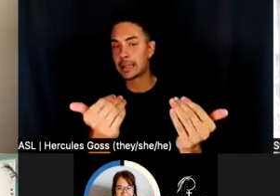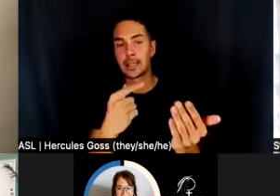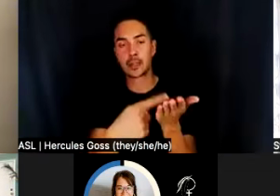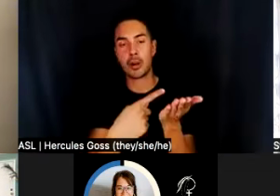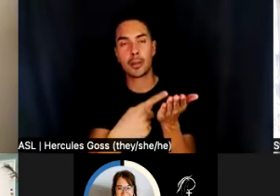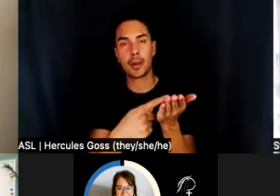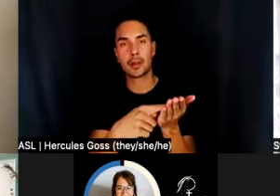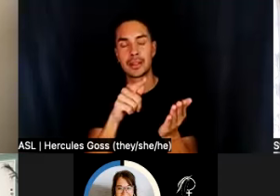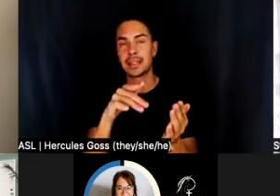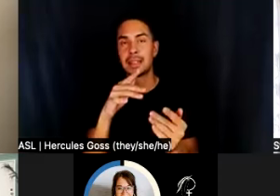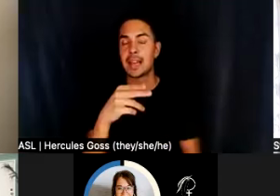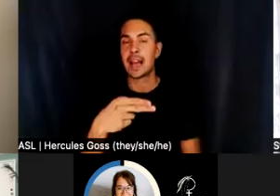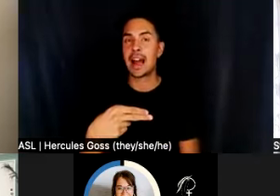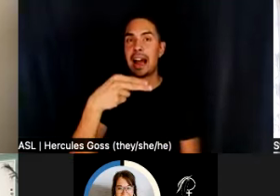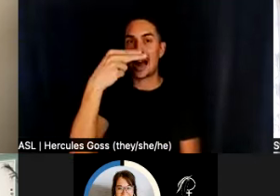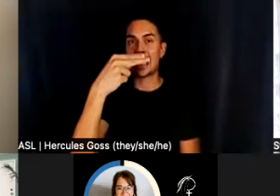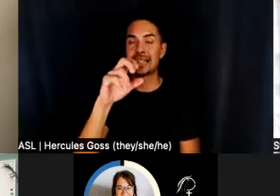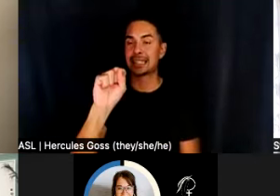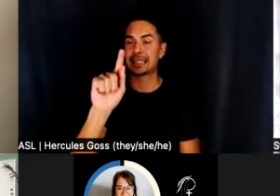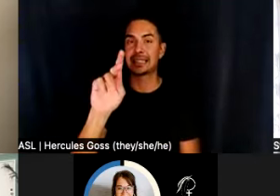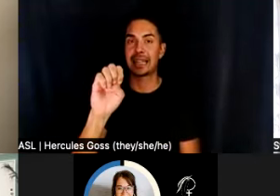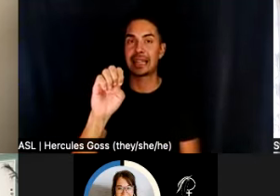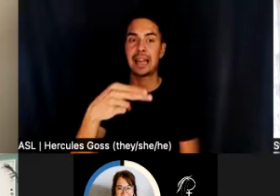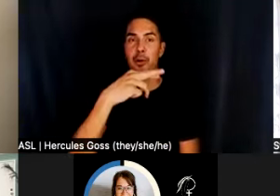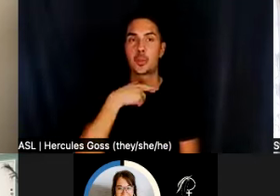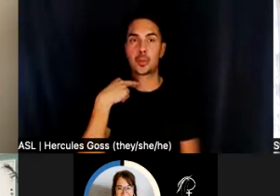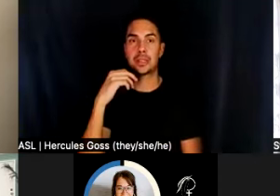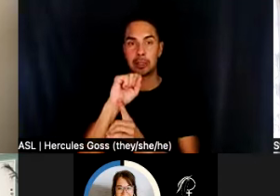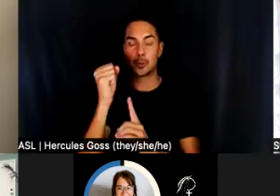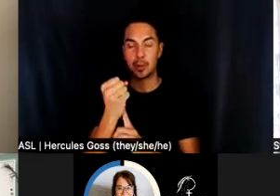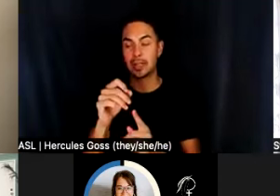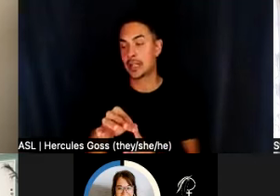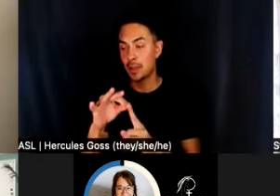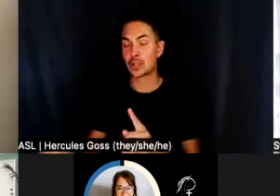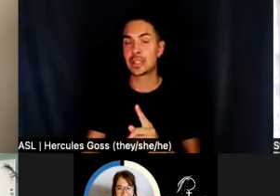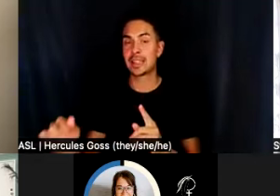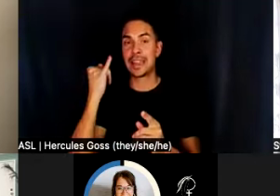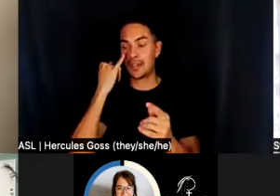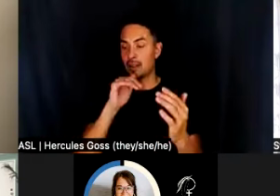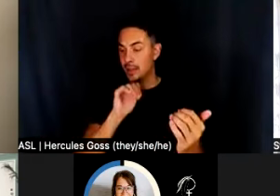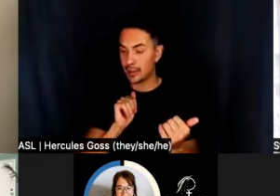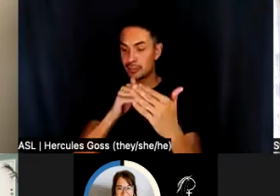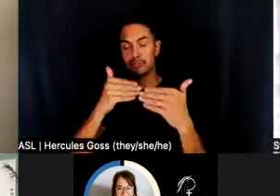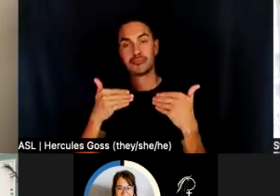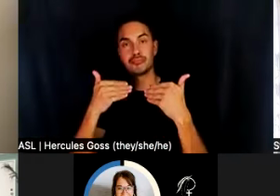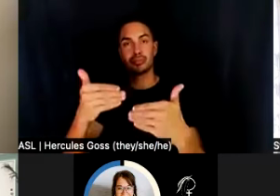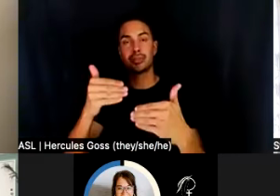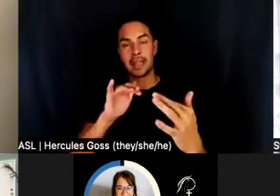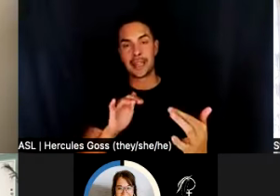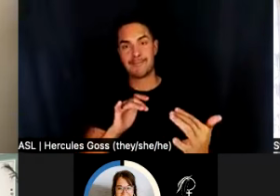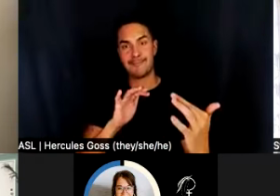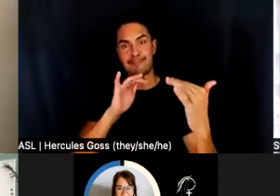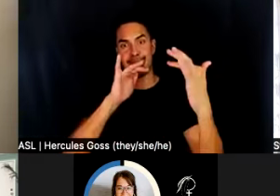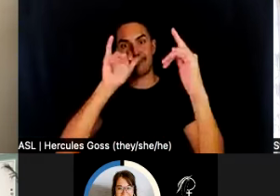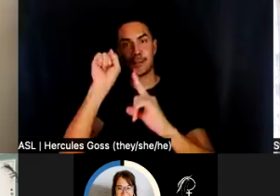a high stakes situation, especially if you're talking about someone going hands-on, escalating a situation